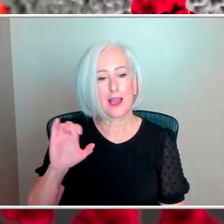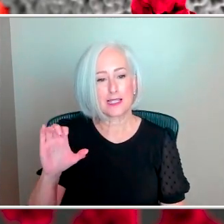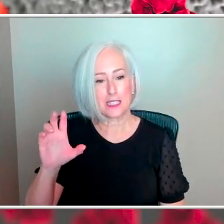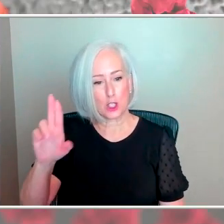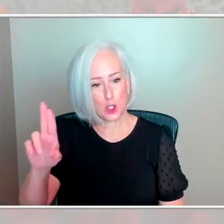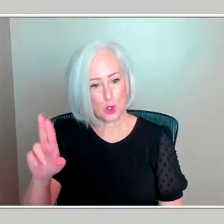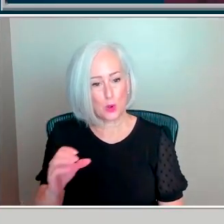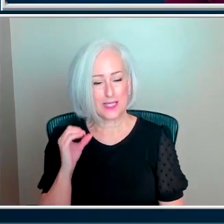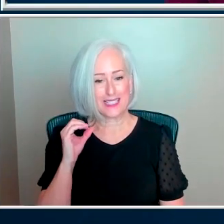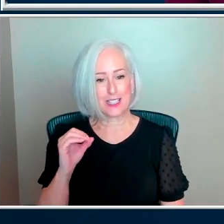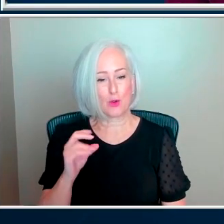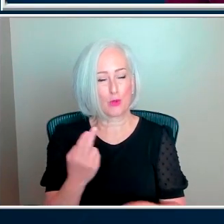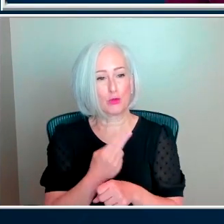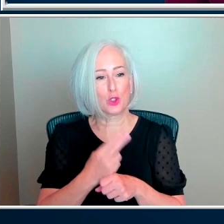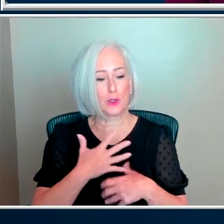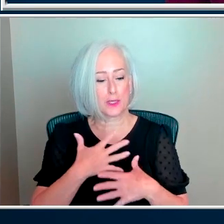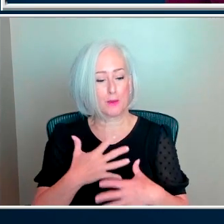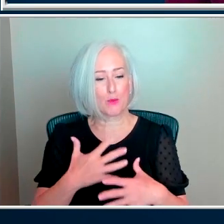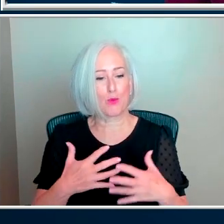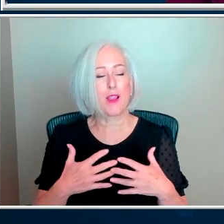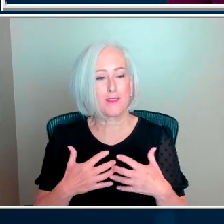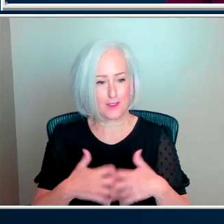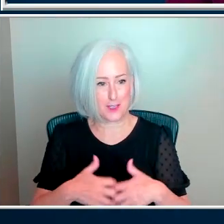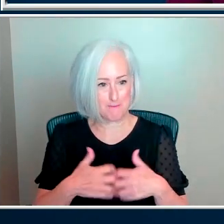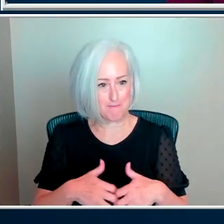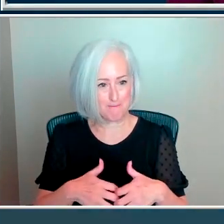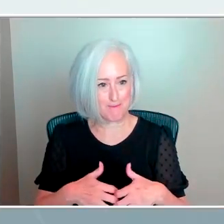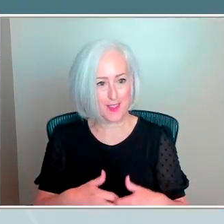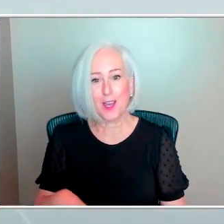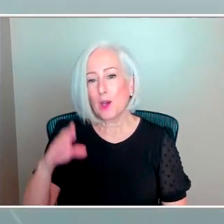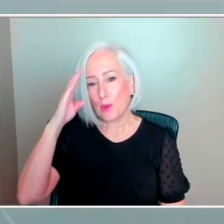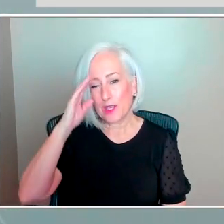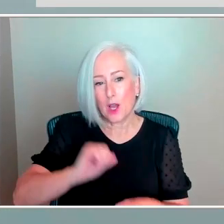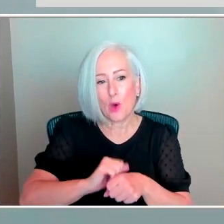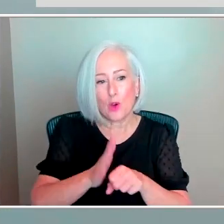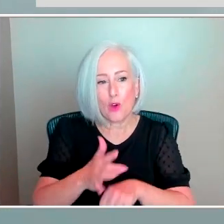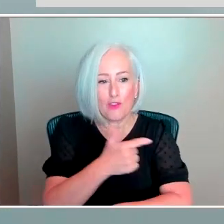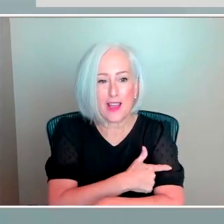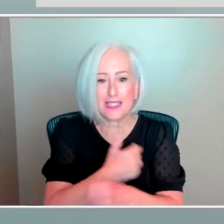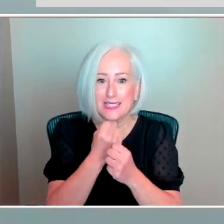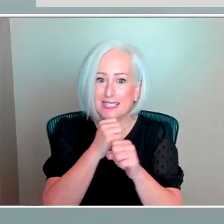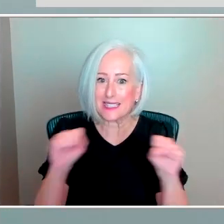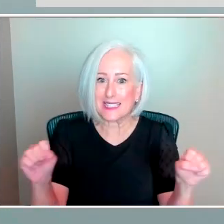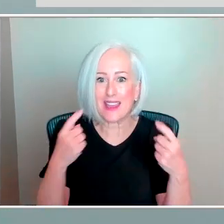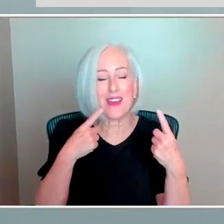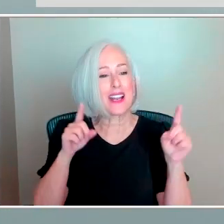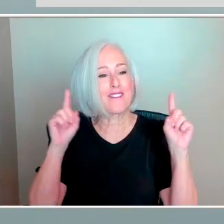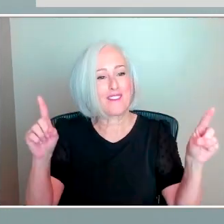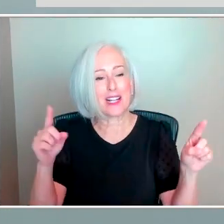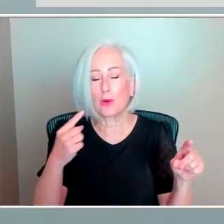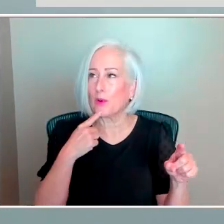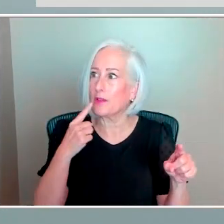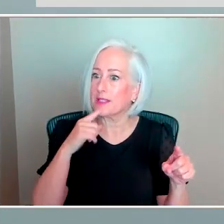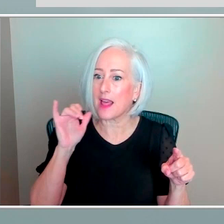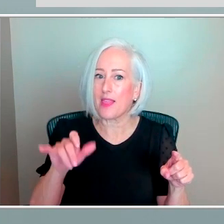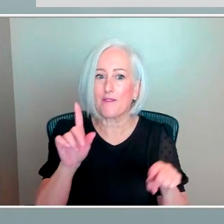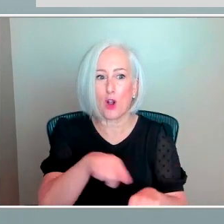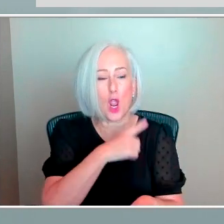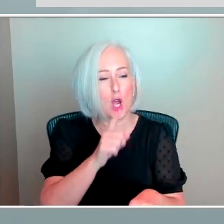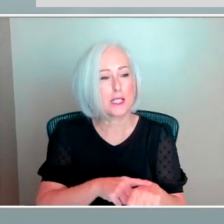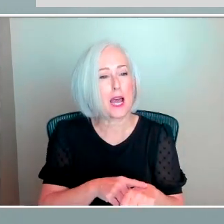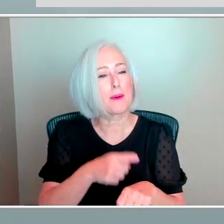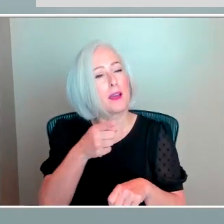All right, Doc Hawk, we know COVID-19 vaccines are safe and effective. You've been saying that for quite some time. Yeah. But explain this headline to us